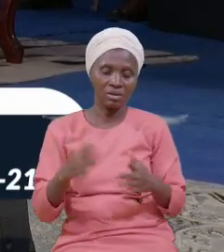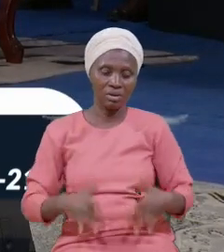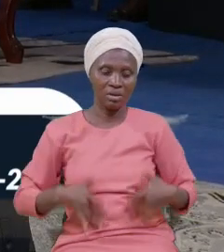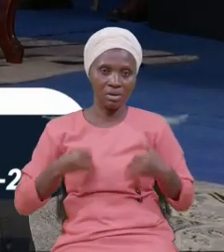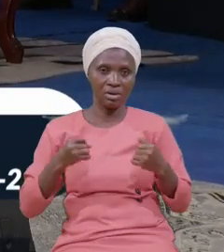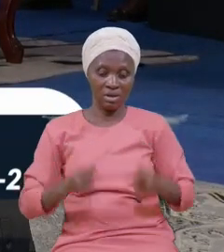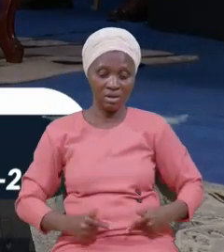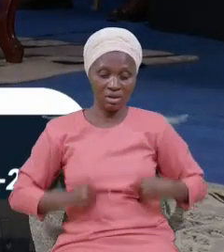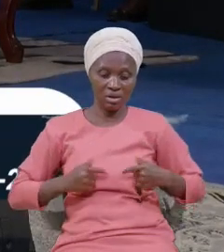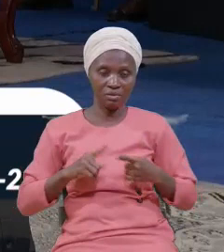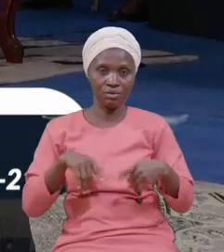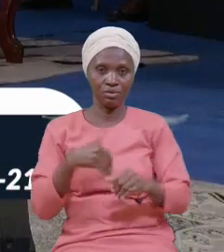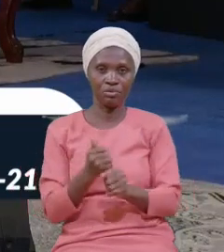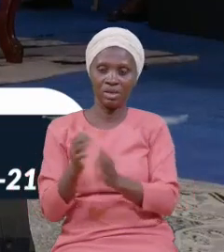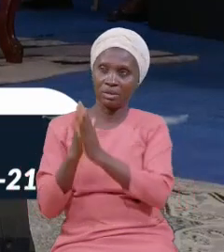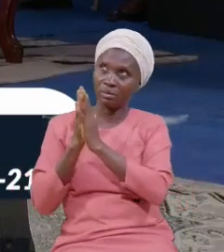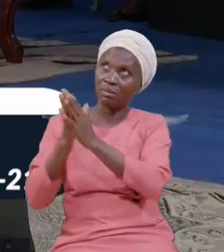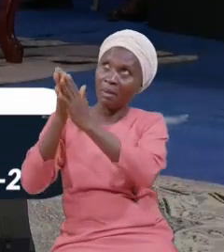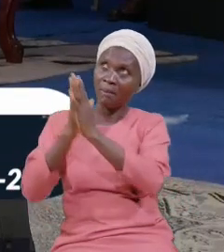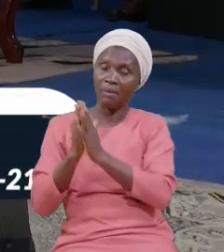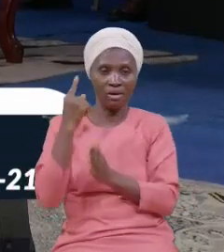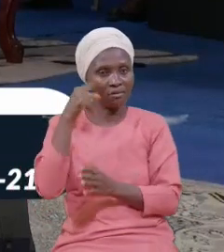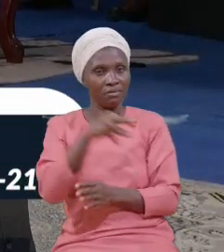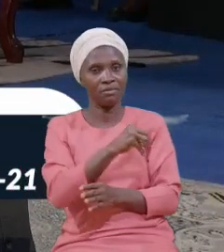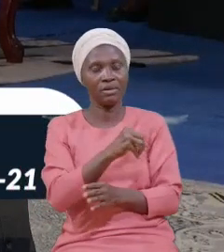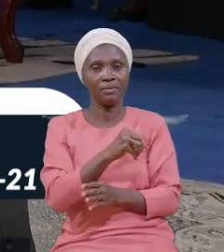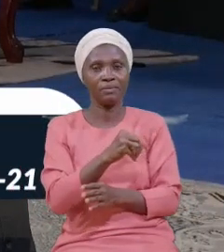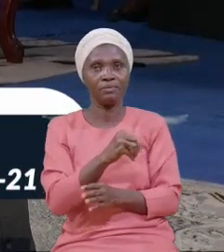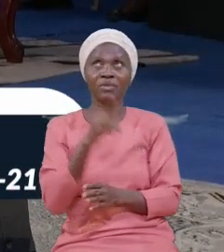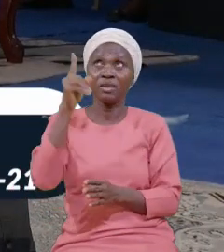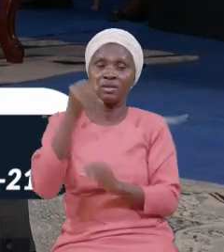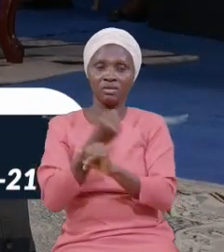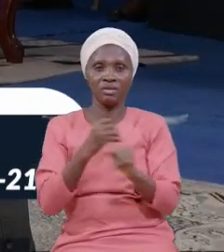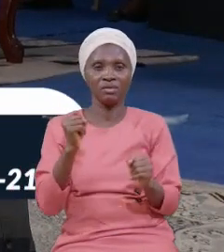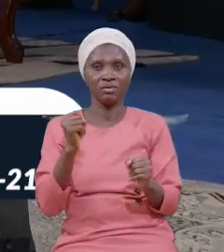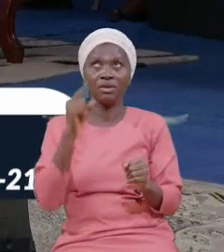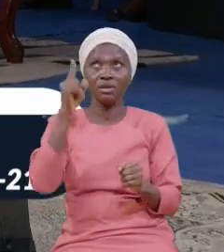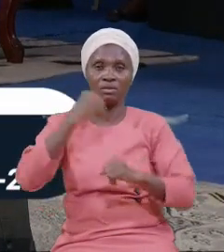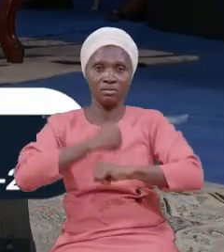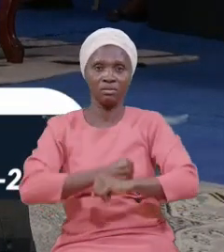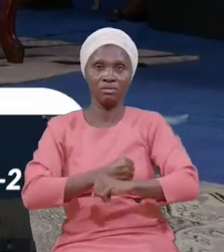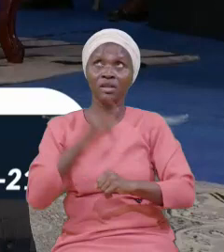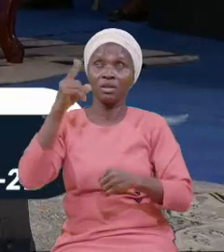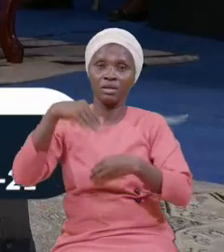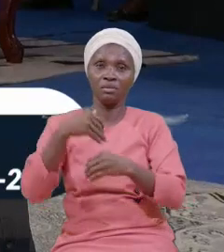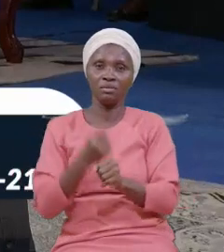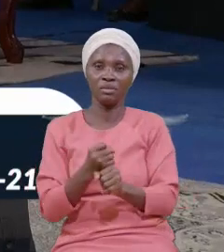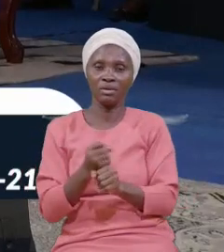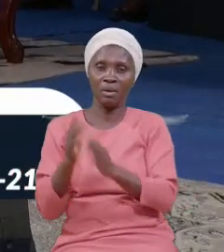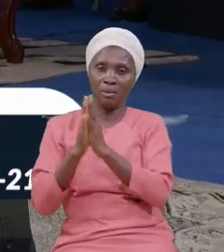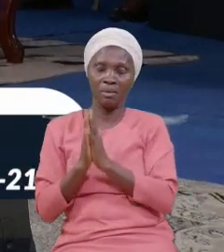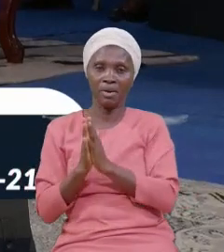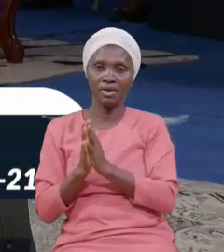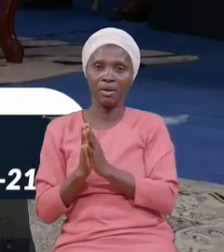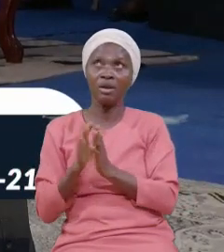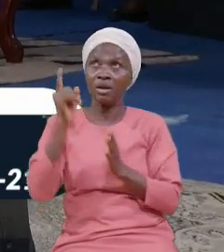them. He saves, he secures, he makes them steadfast in that salvation, and he